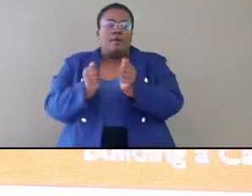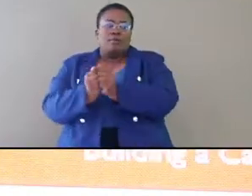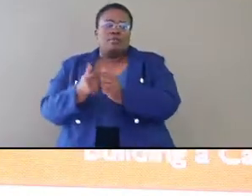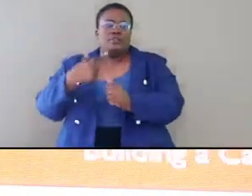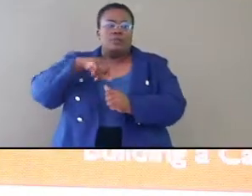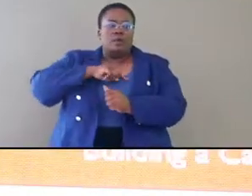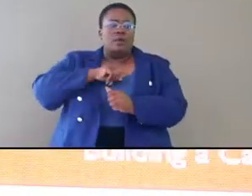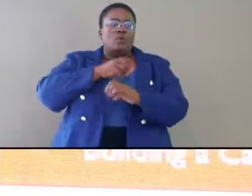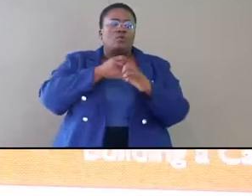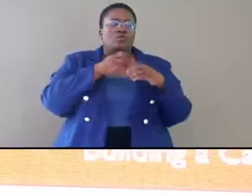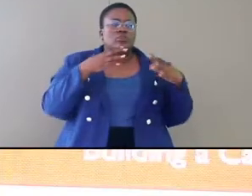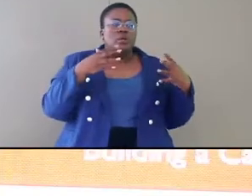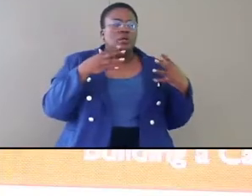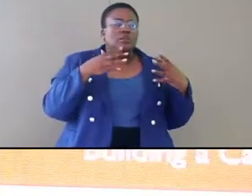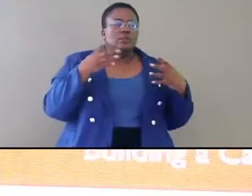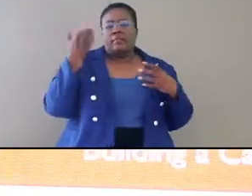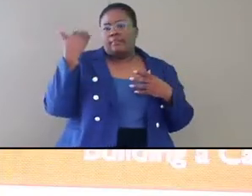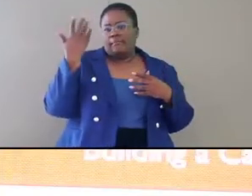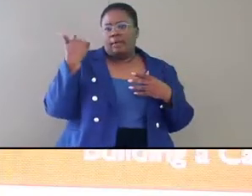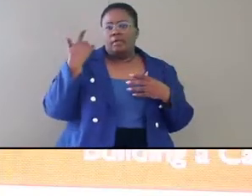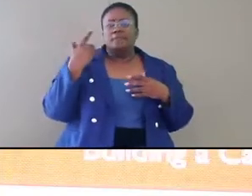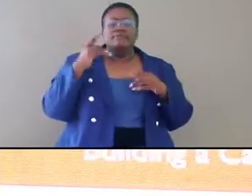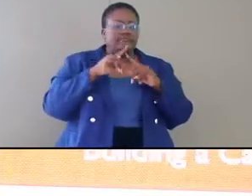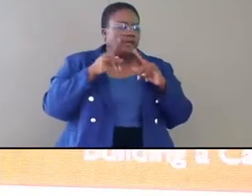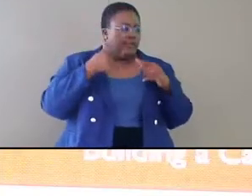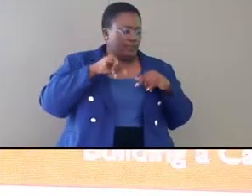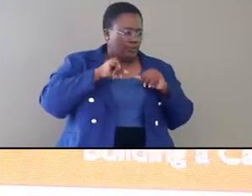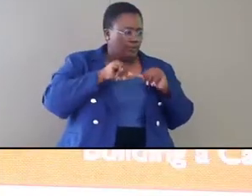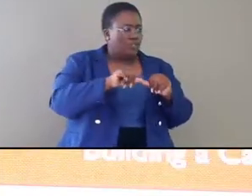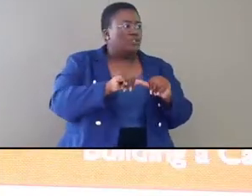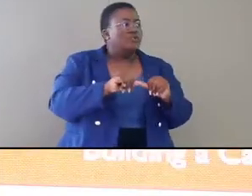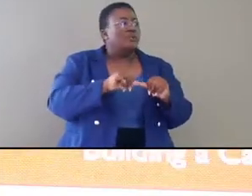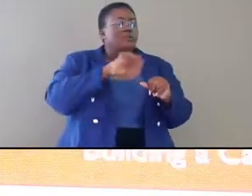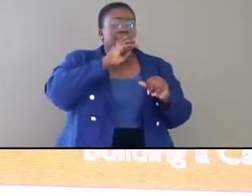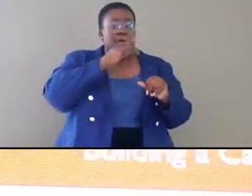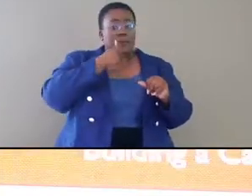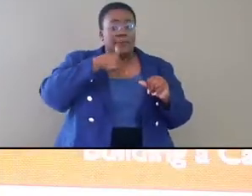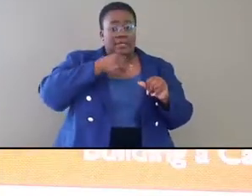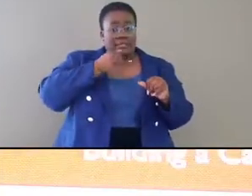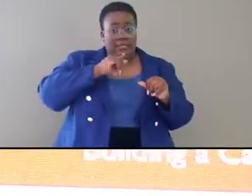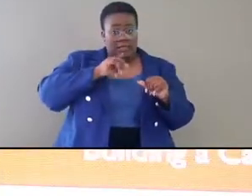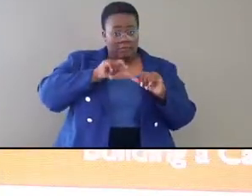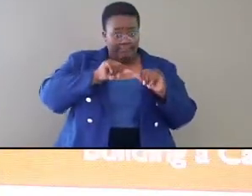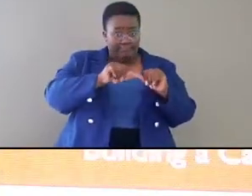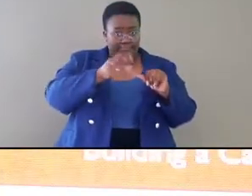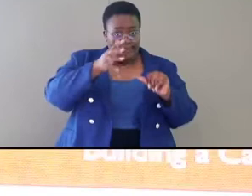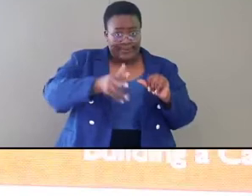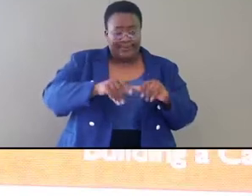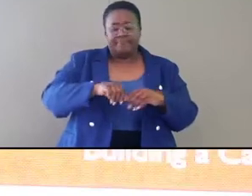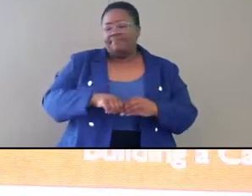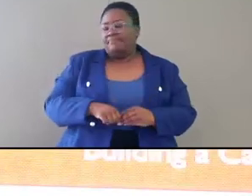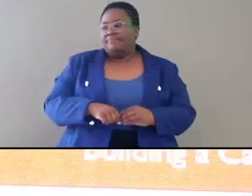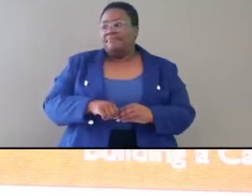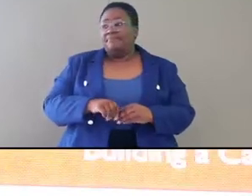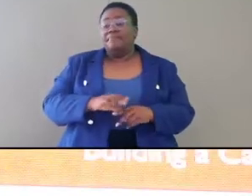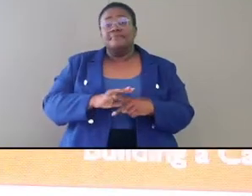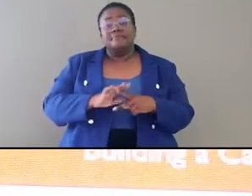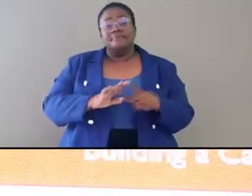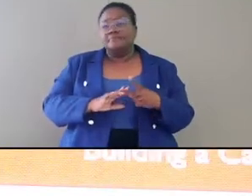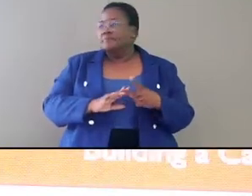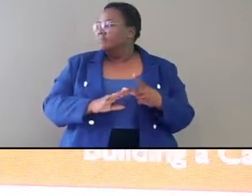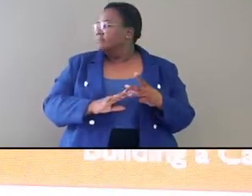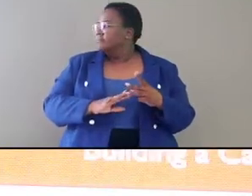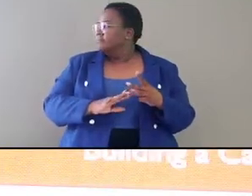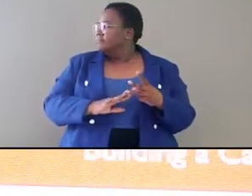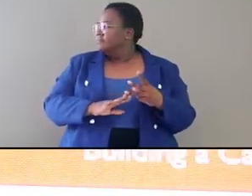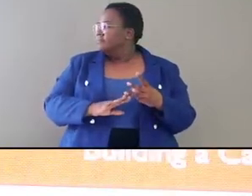started it in the past, and we are continuing, and we'll still continue. Thank you very much. I also want to thank, I'm not